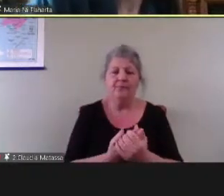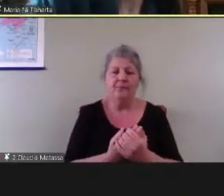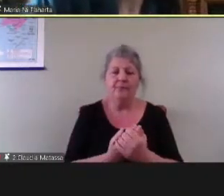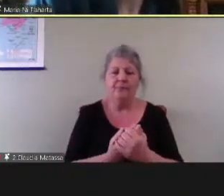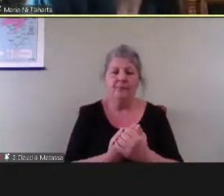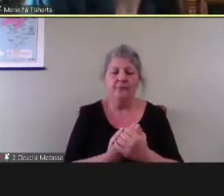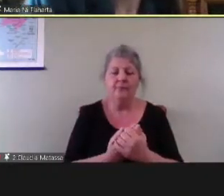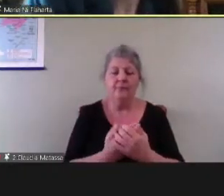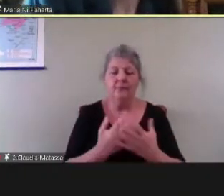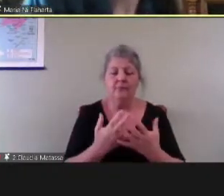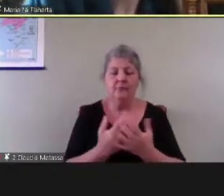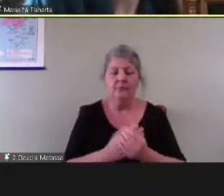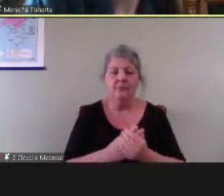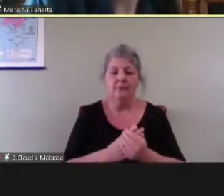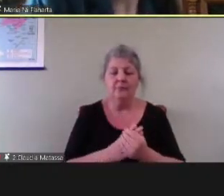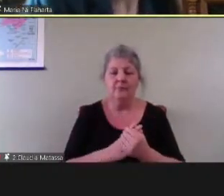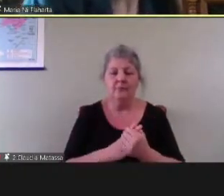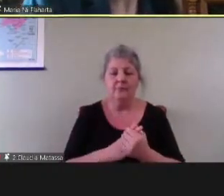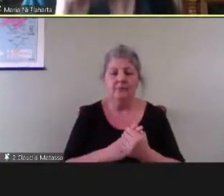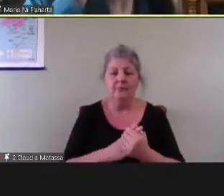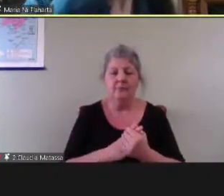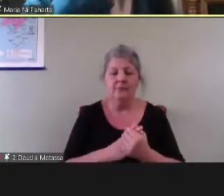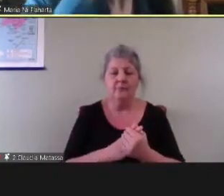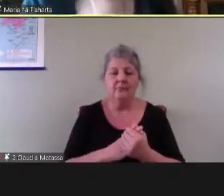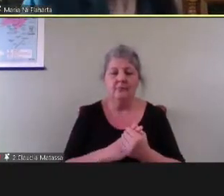proved really, really, really challenging.